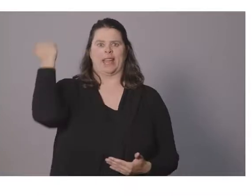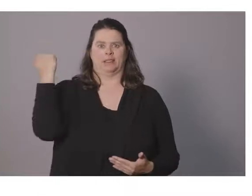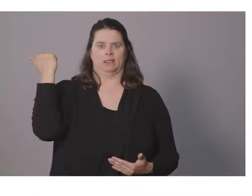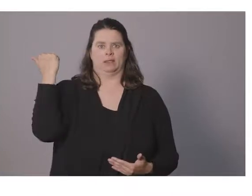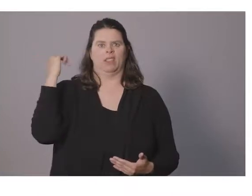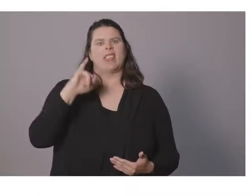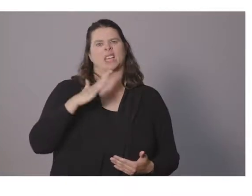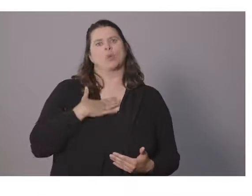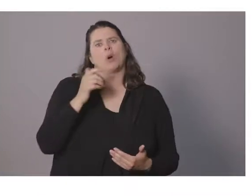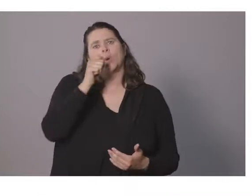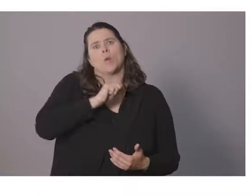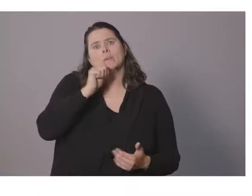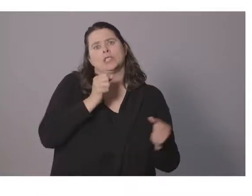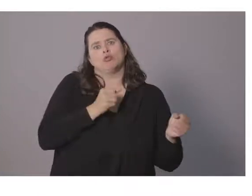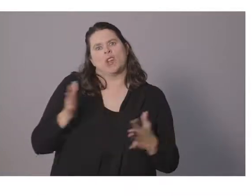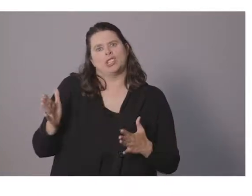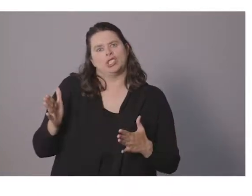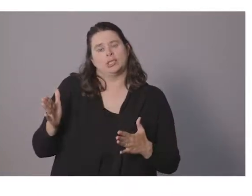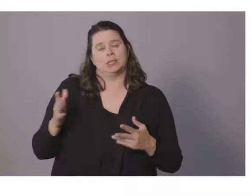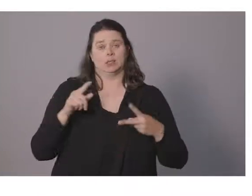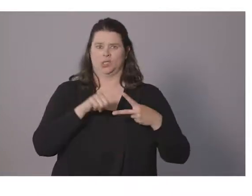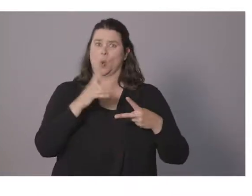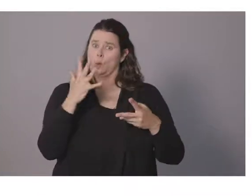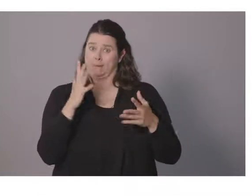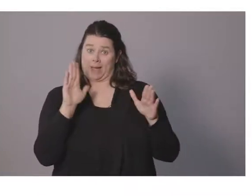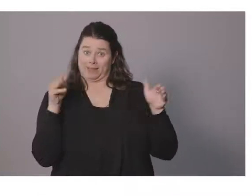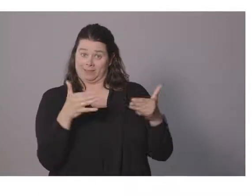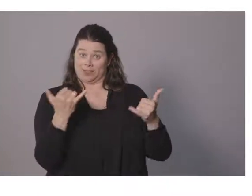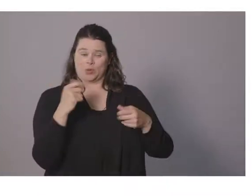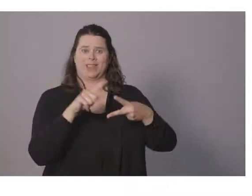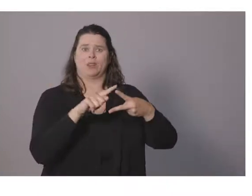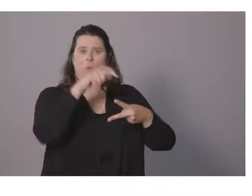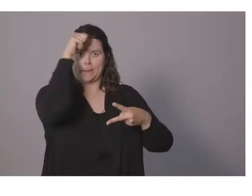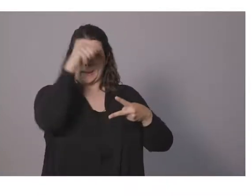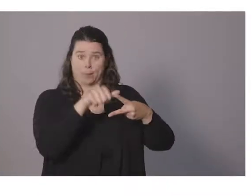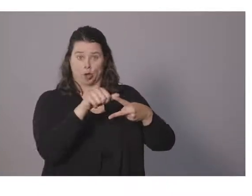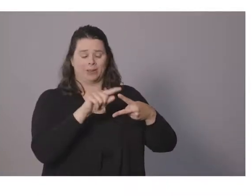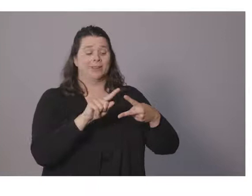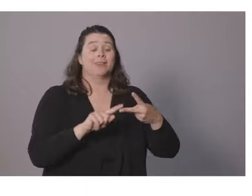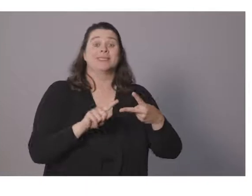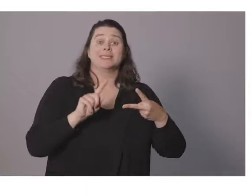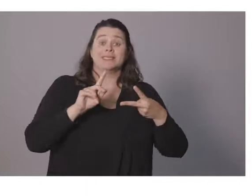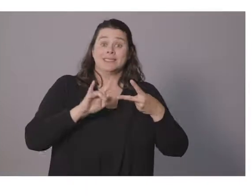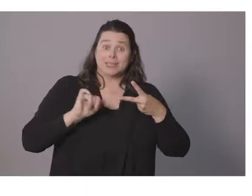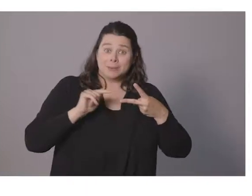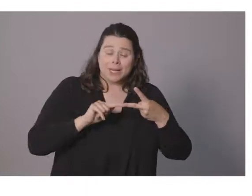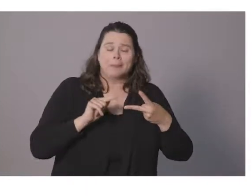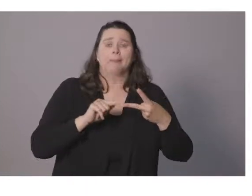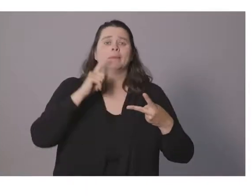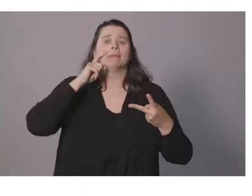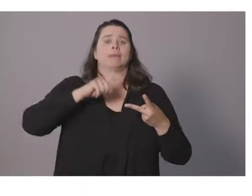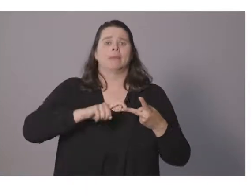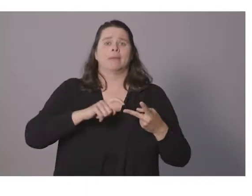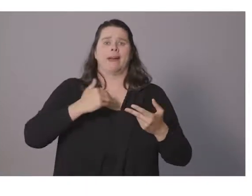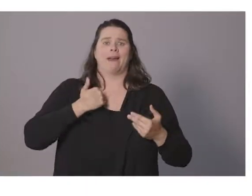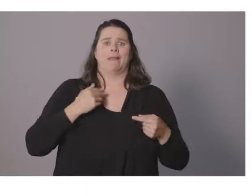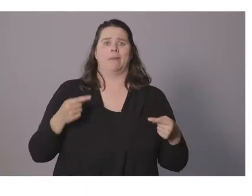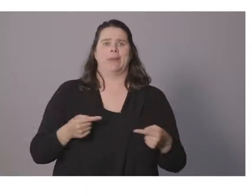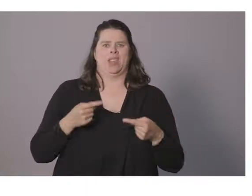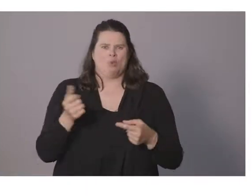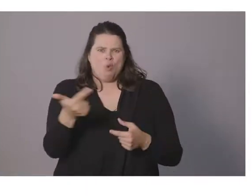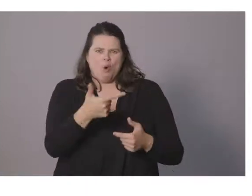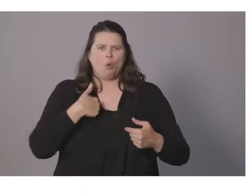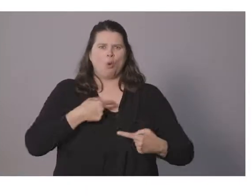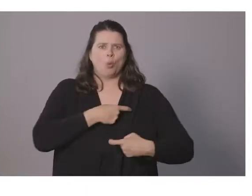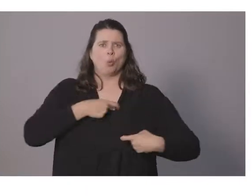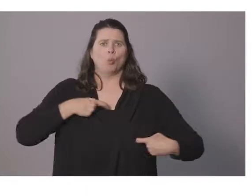developing tolerance for pain, or developing the ability to lean into pain and be present with pain. So these